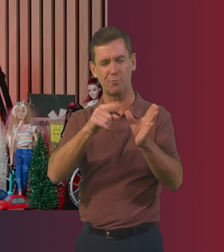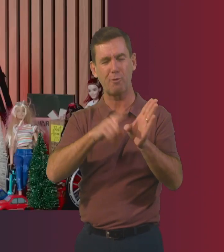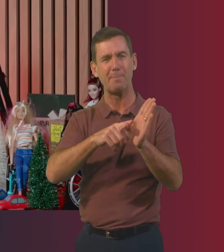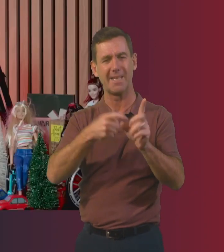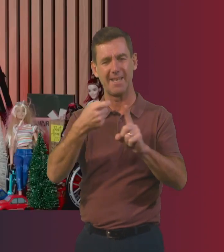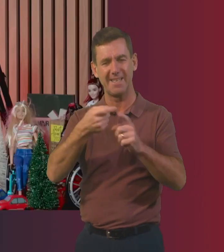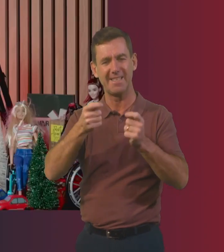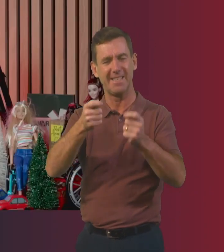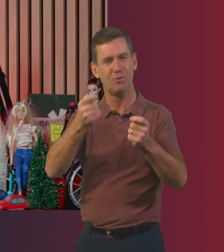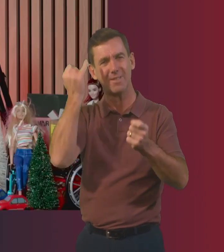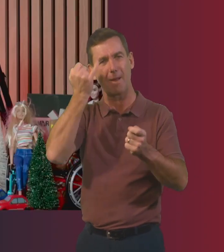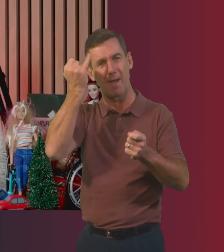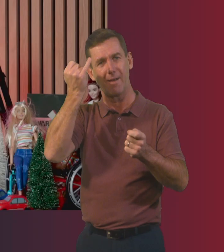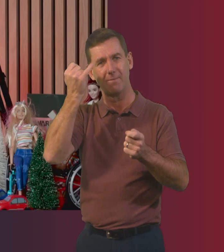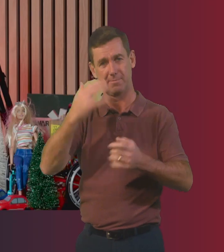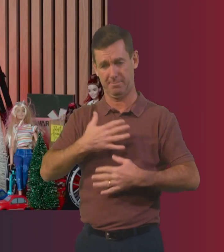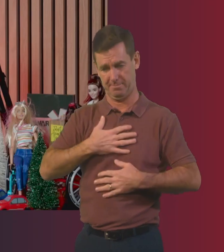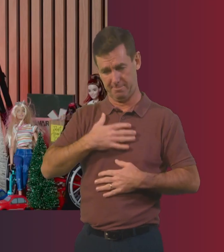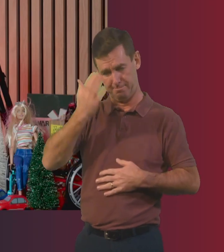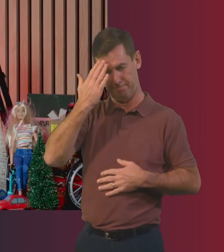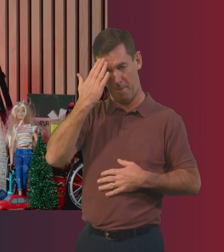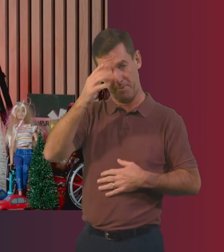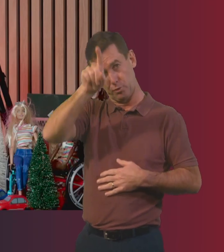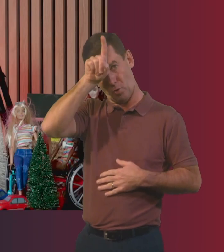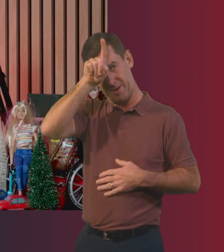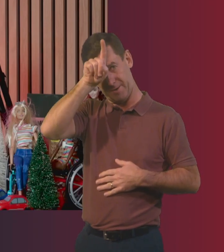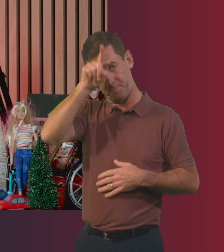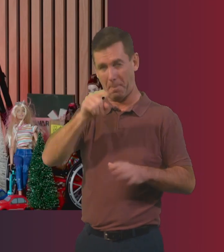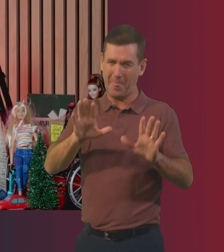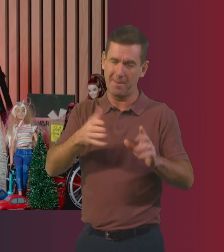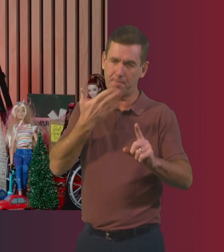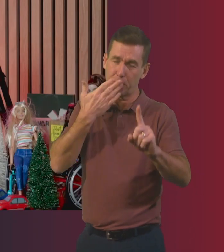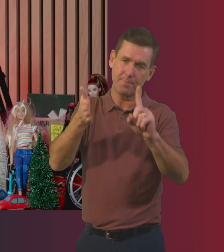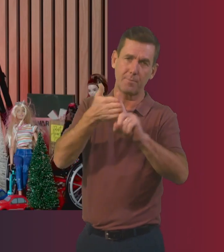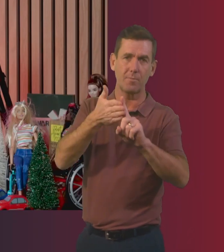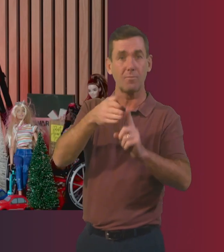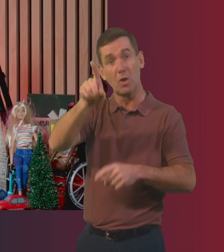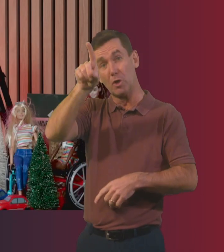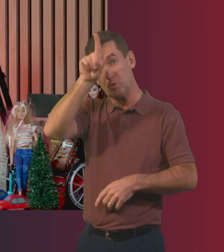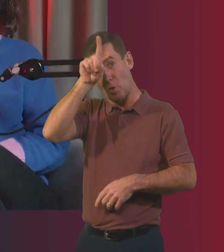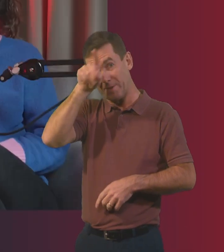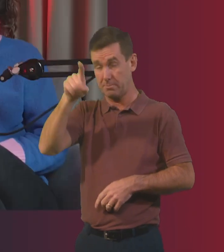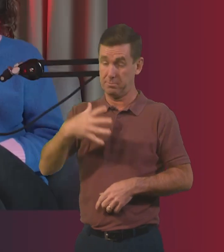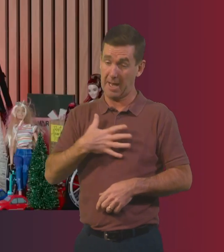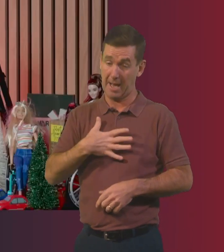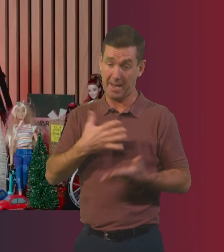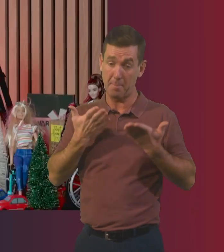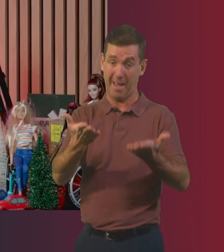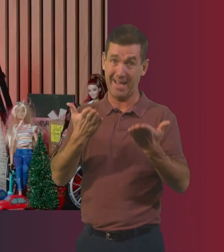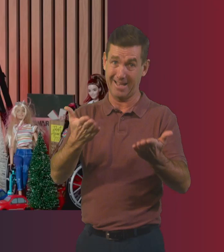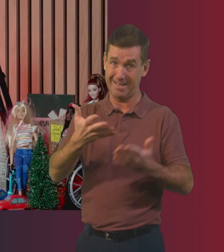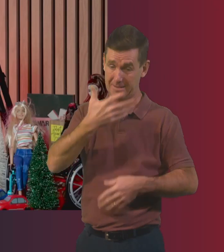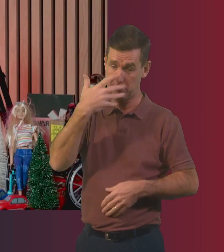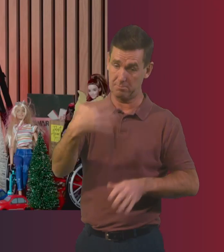mum's German, so Germany, not to be stereotypical, but, Germans like to bake. Yeah. And they're pretty good at